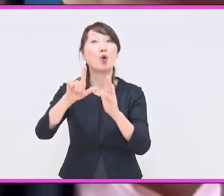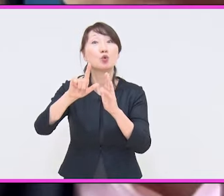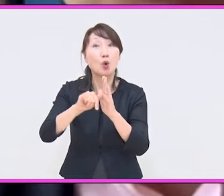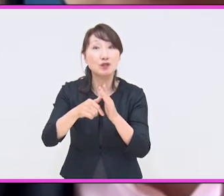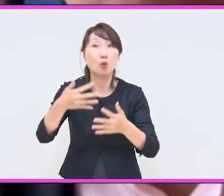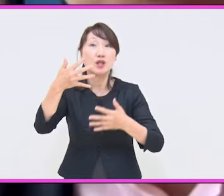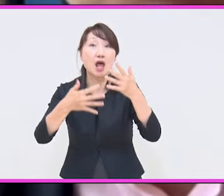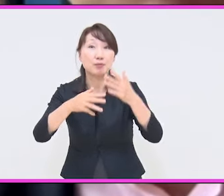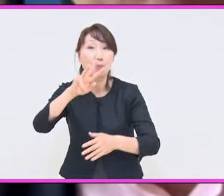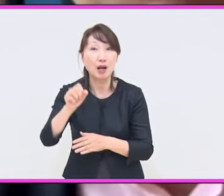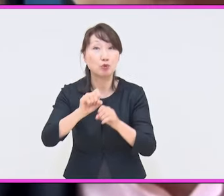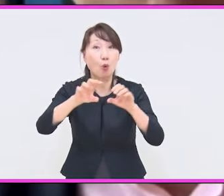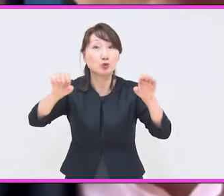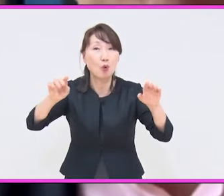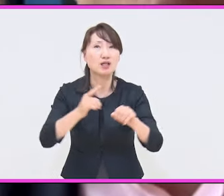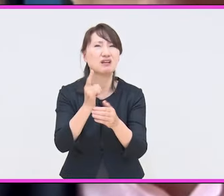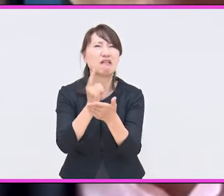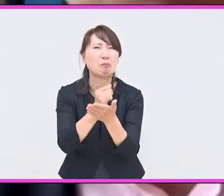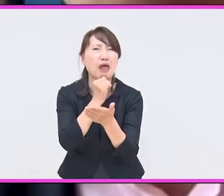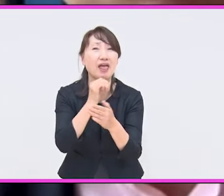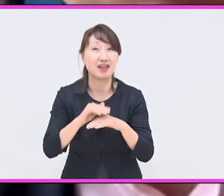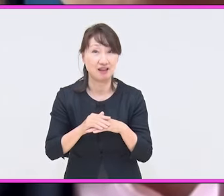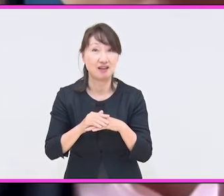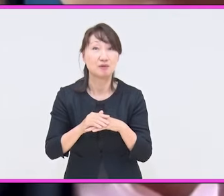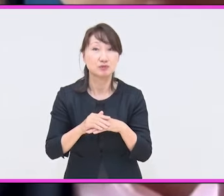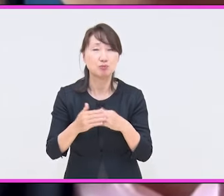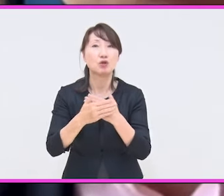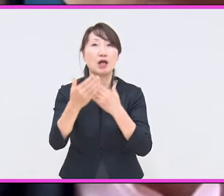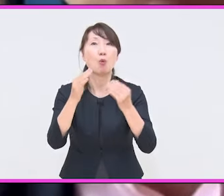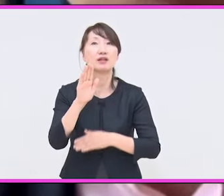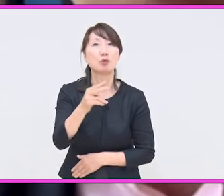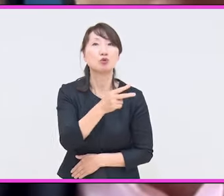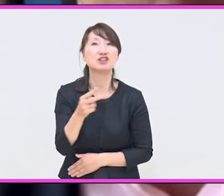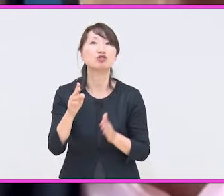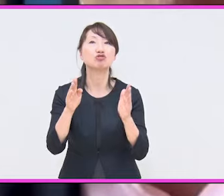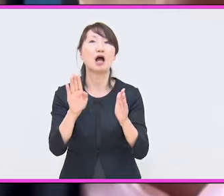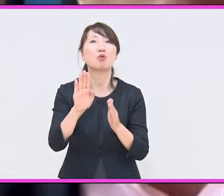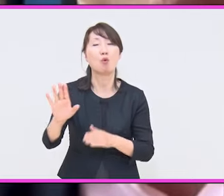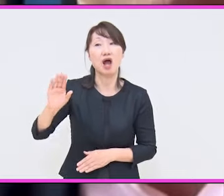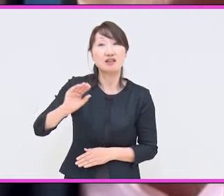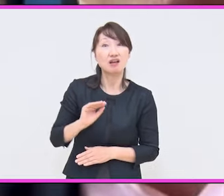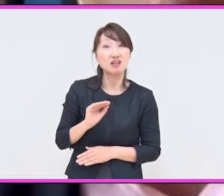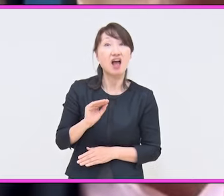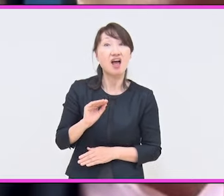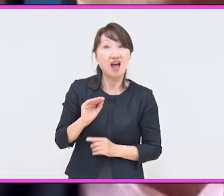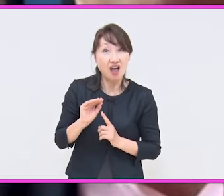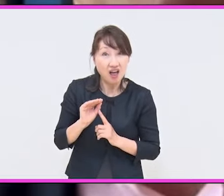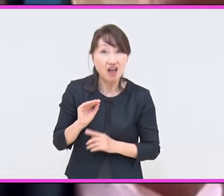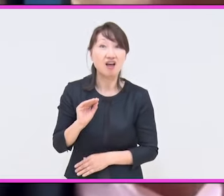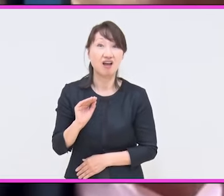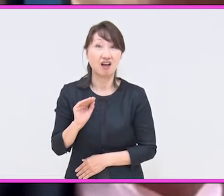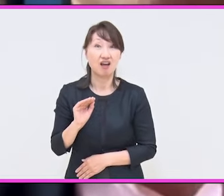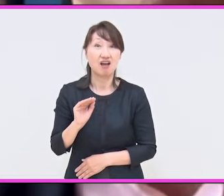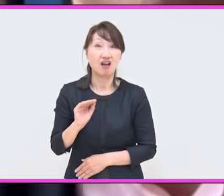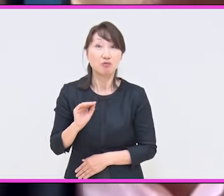coverage that was given 2 weeks after the games completed. So when we came home from Atlanta 2 weeks later, just